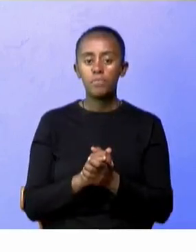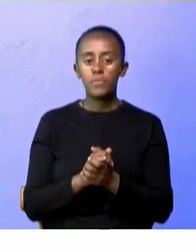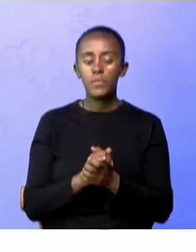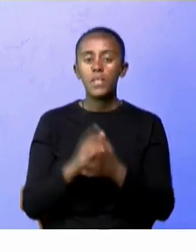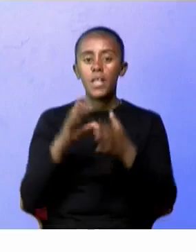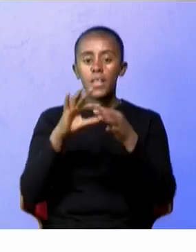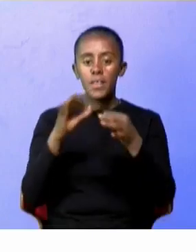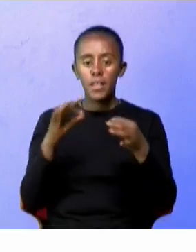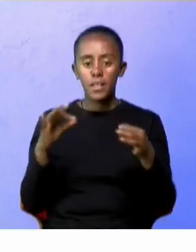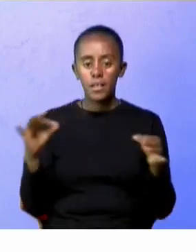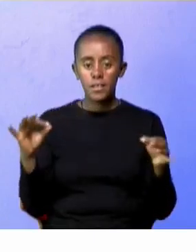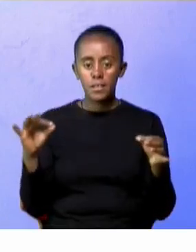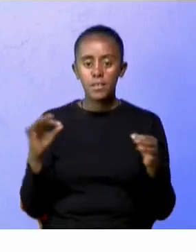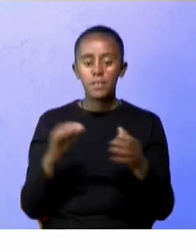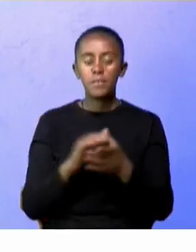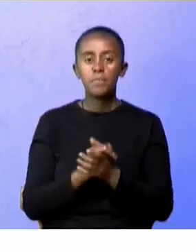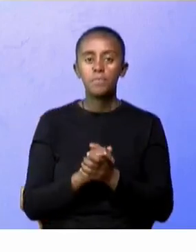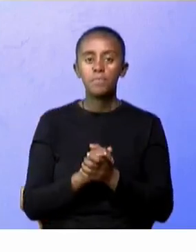sentences